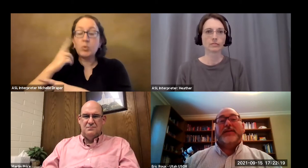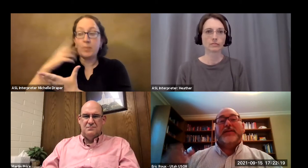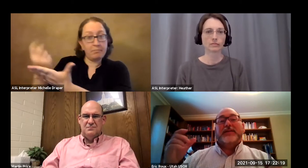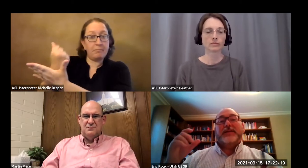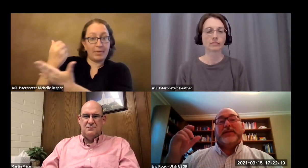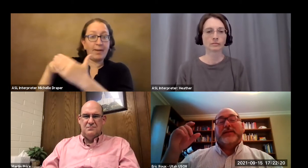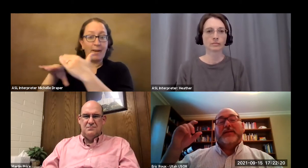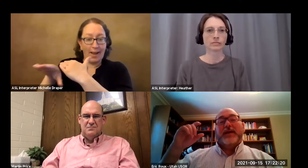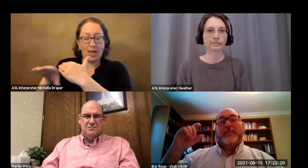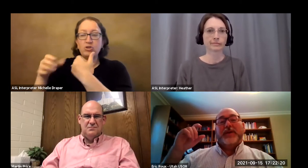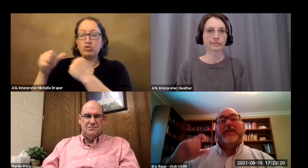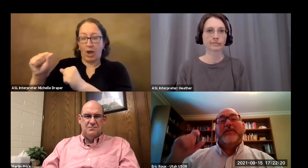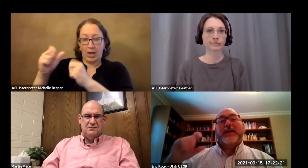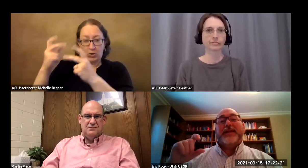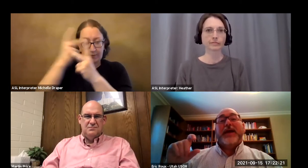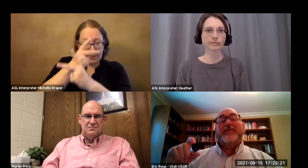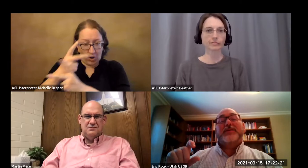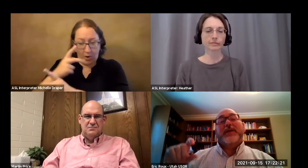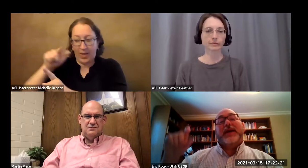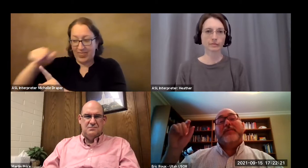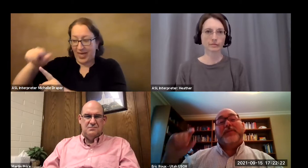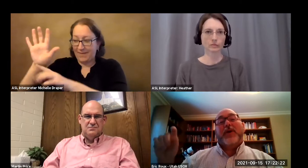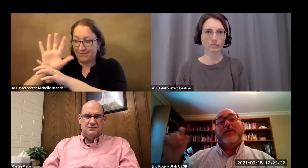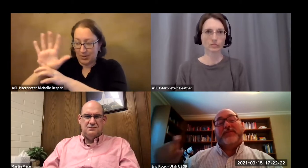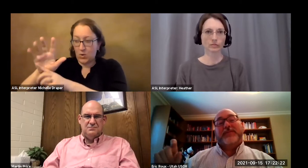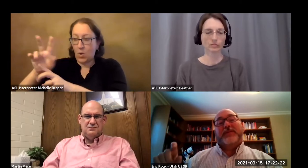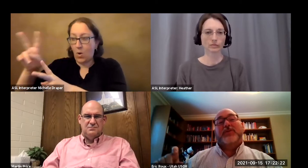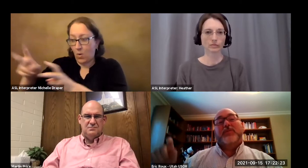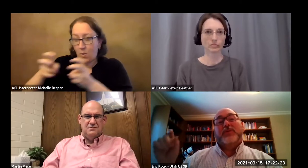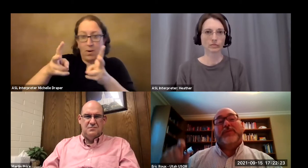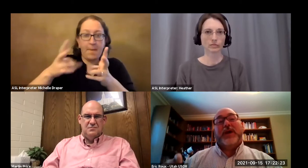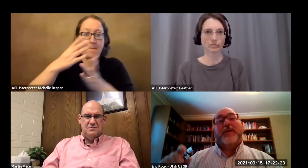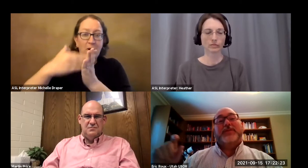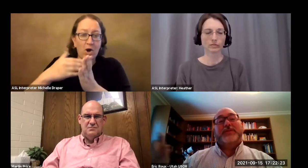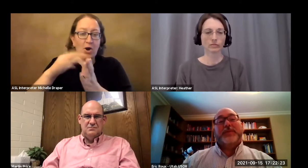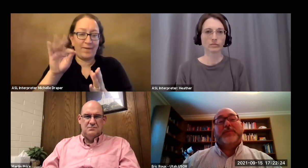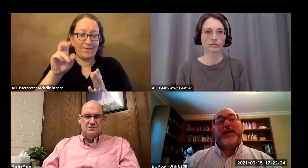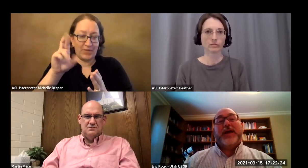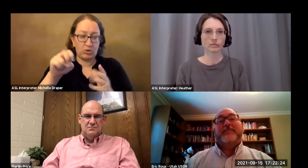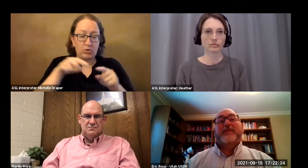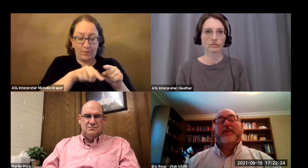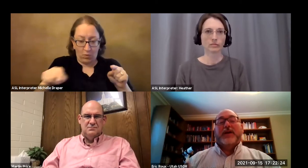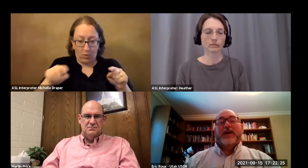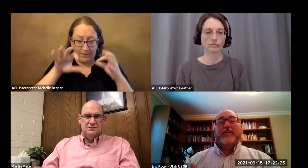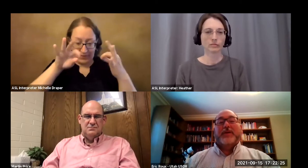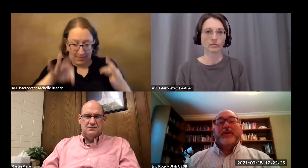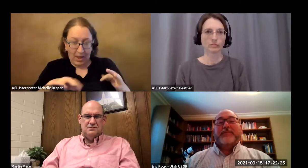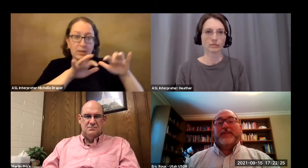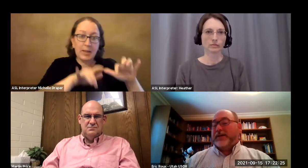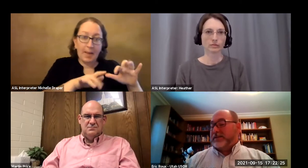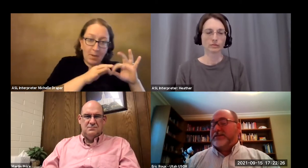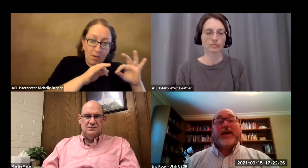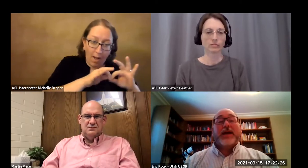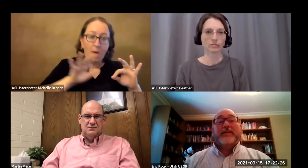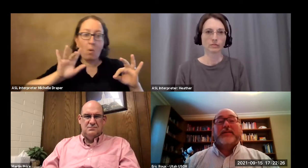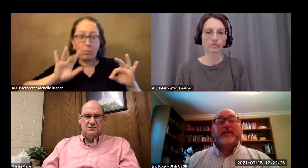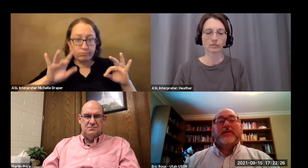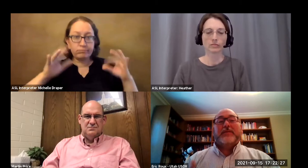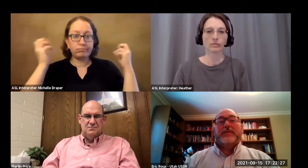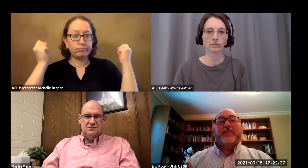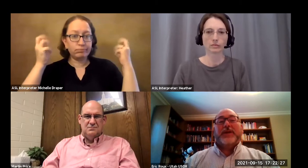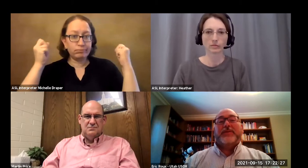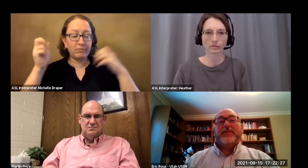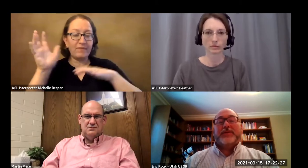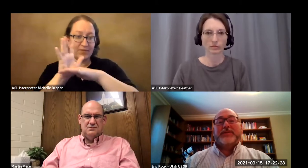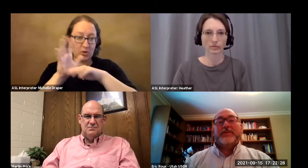to technically integrate that, so that can be part of the feature and one of the options people have if they'd like to sign